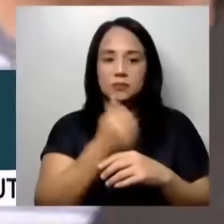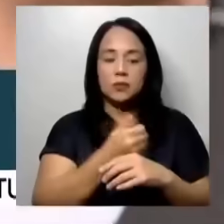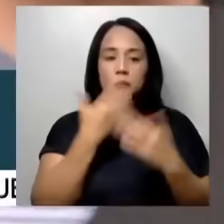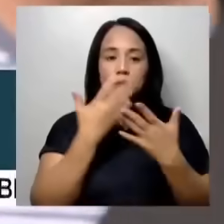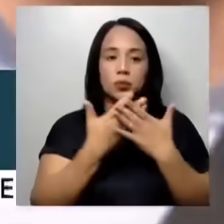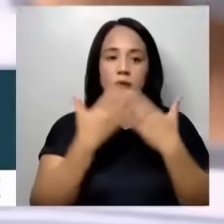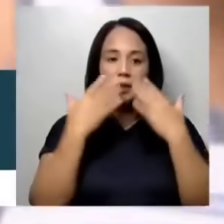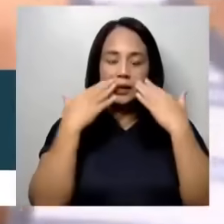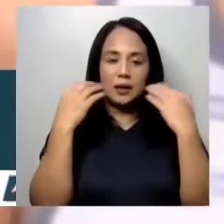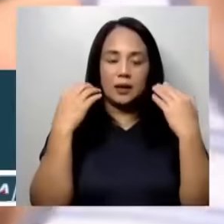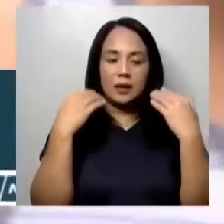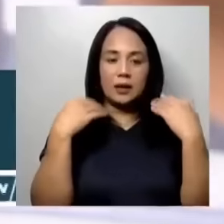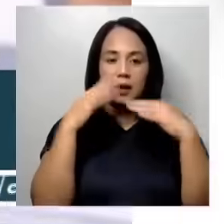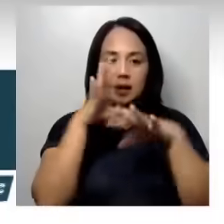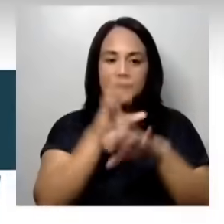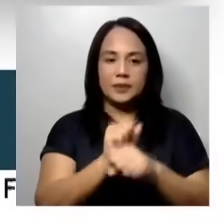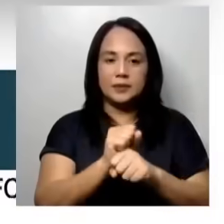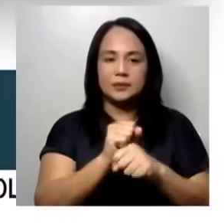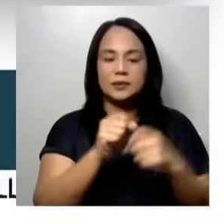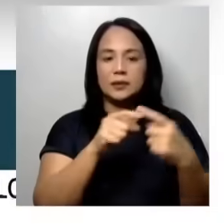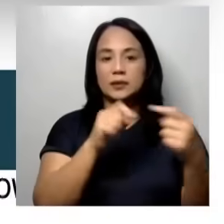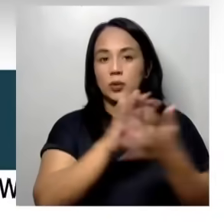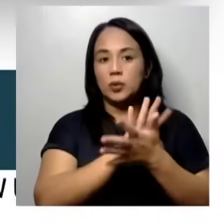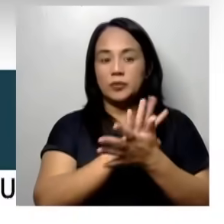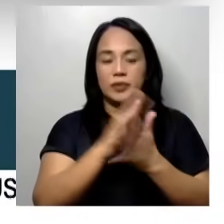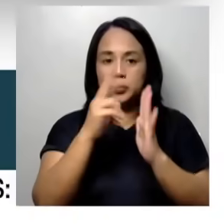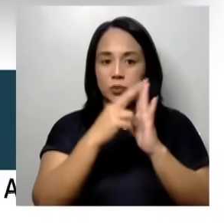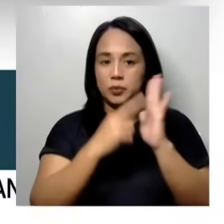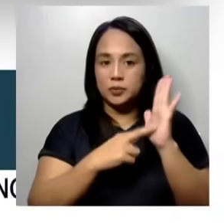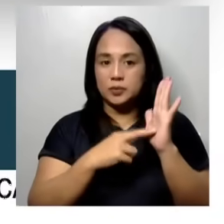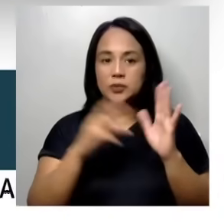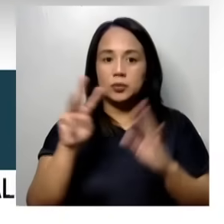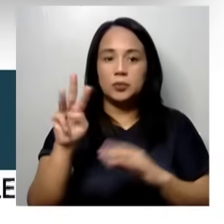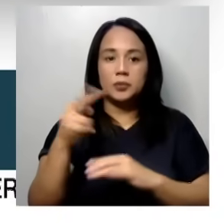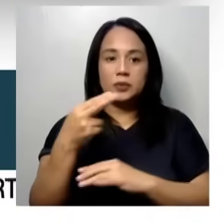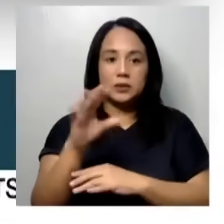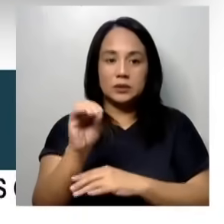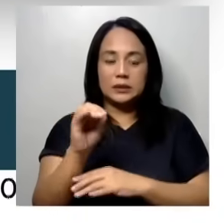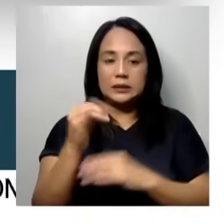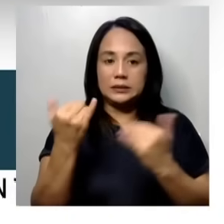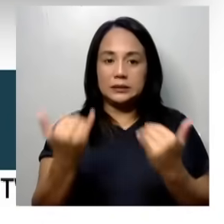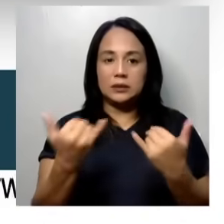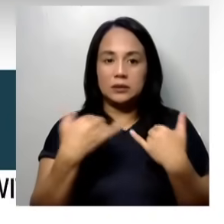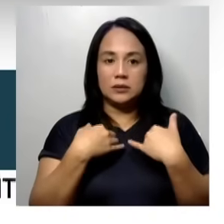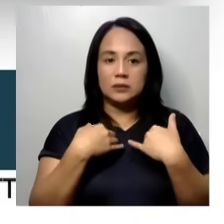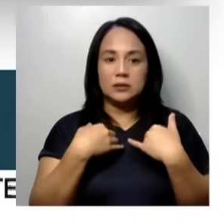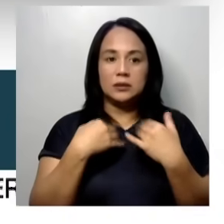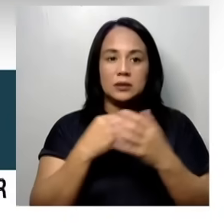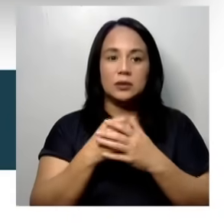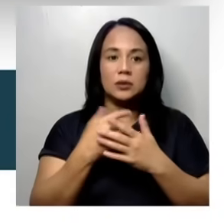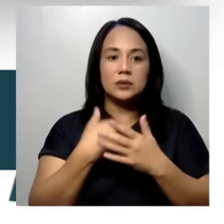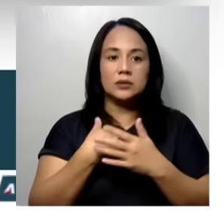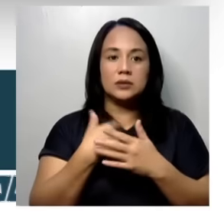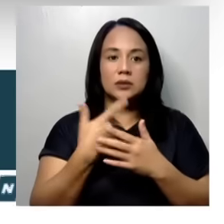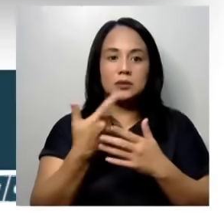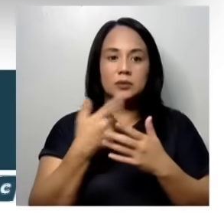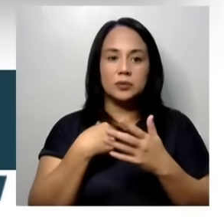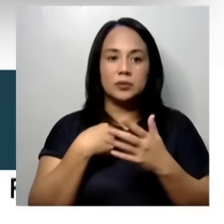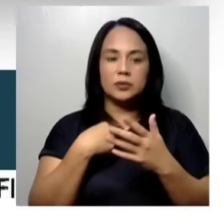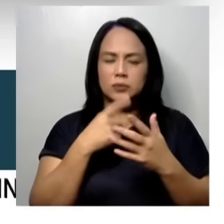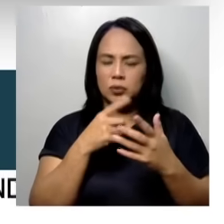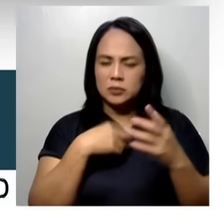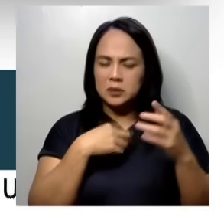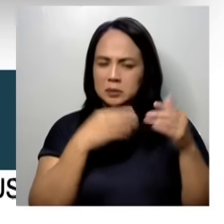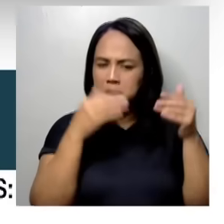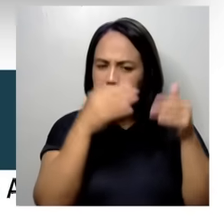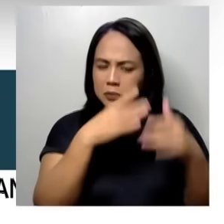follow anti-COVID protocols. As the World Health Organization classified JN.1 as a COVID variant of interest due to